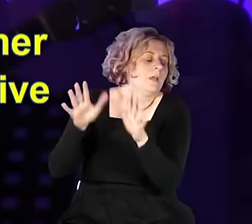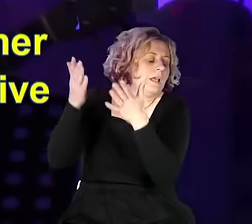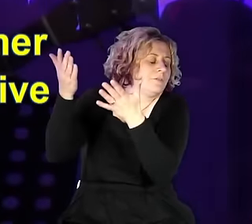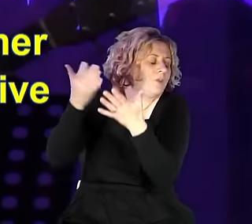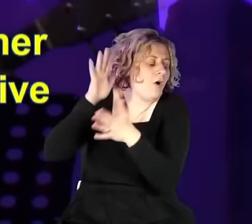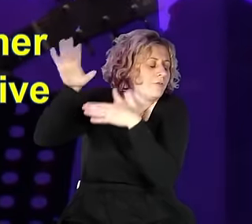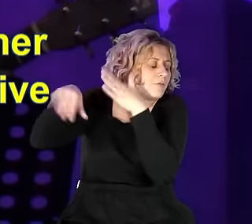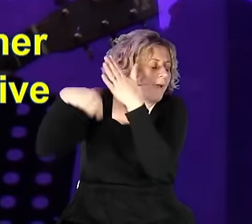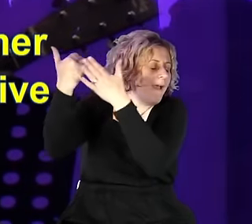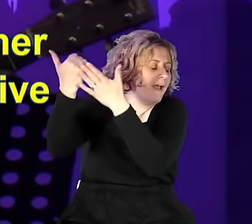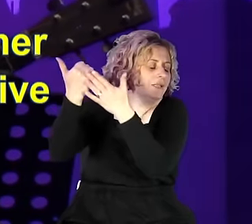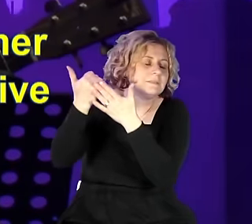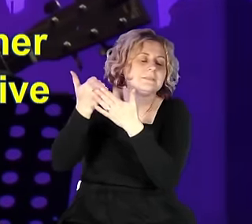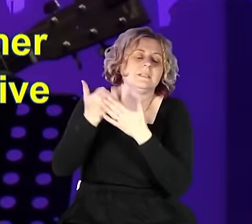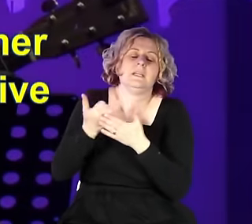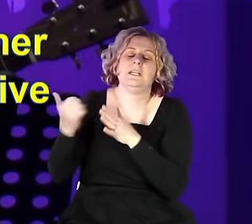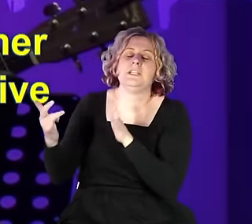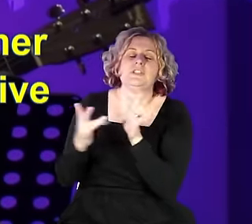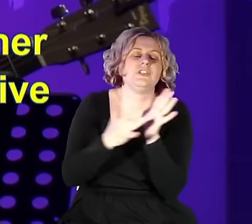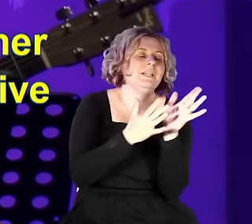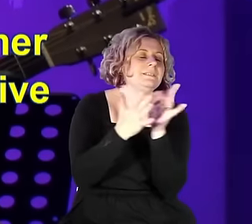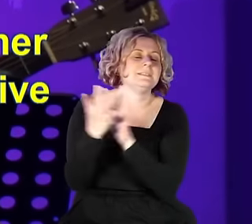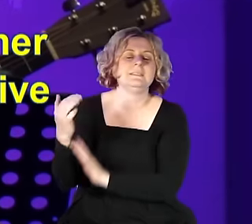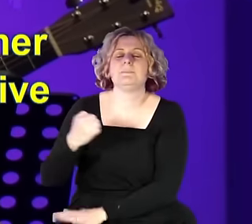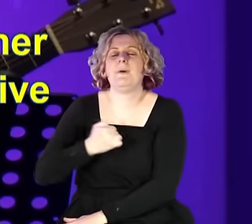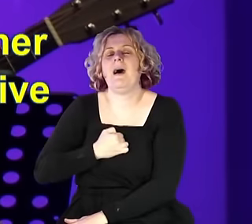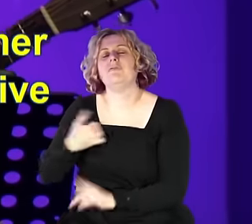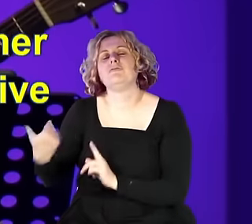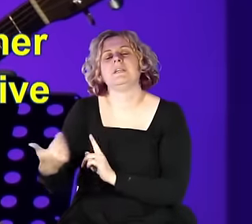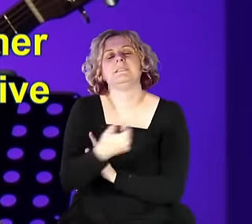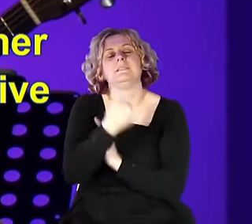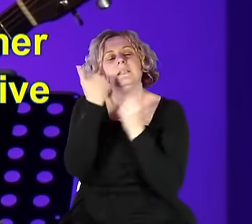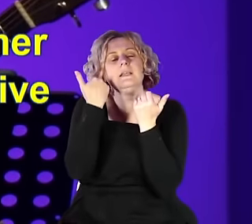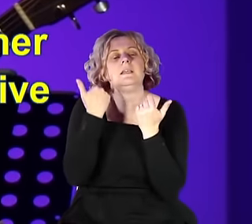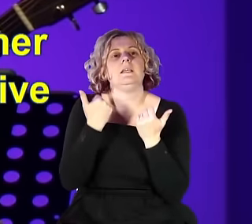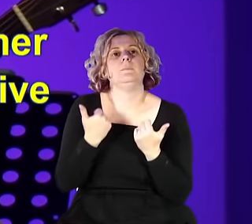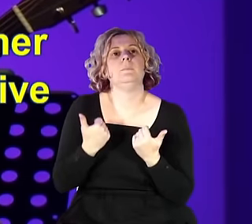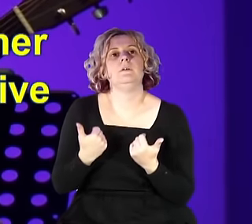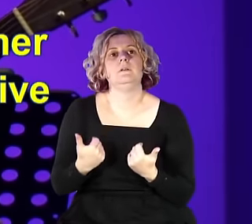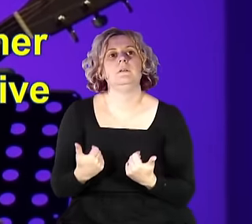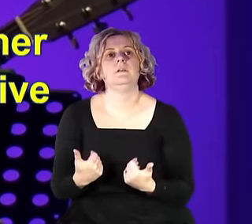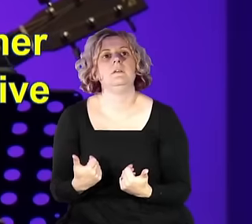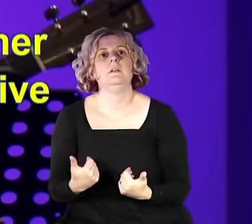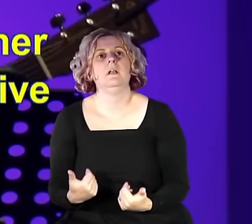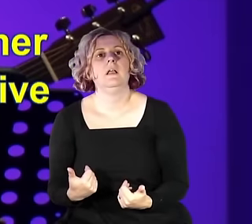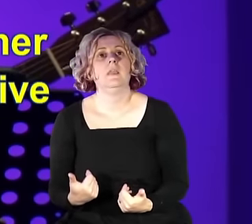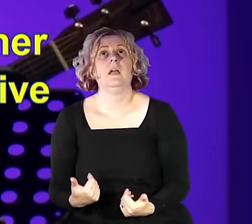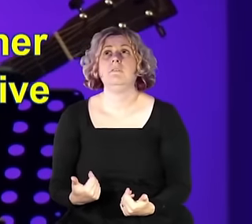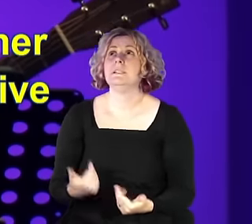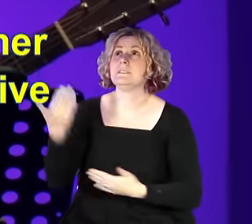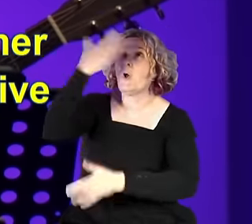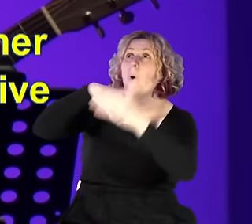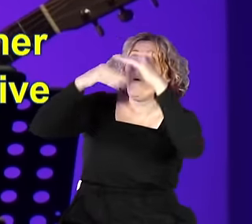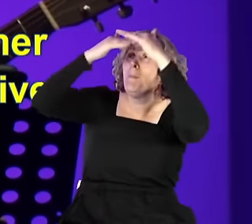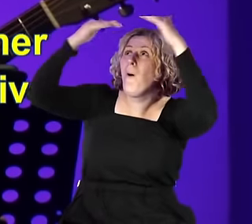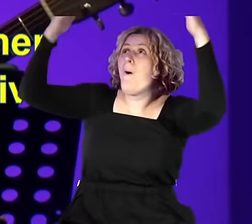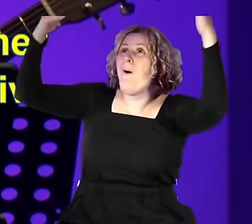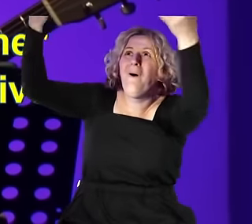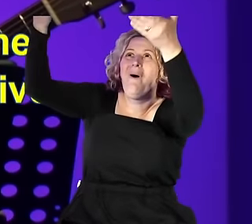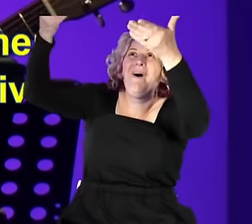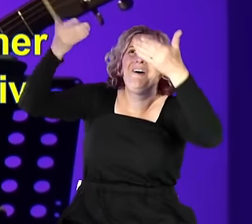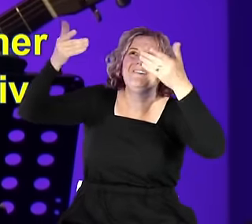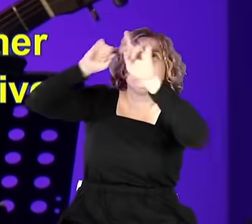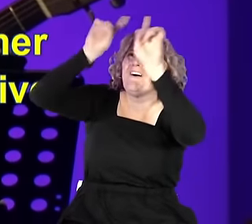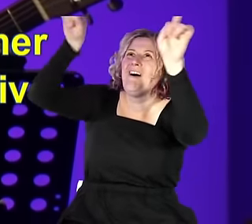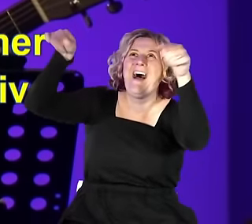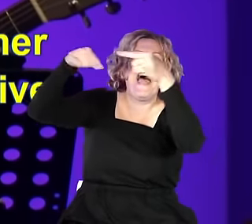What gift of grace is Jesus my Redeemer? There is no